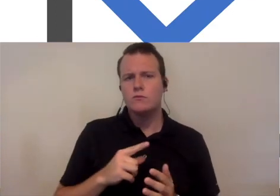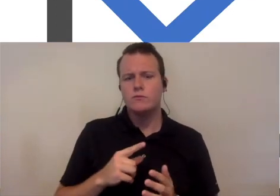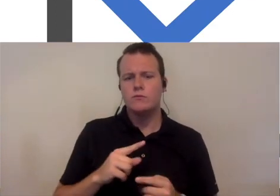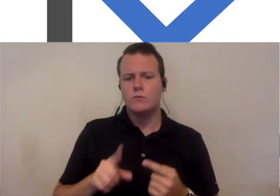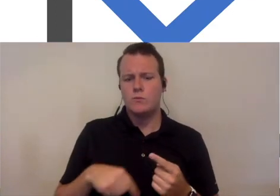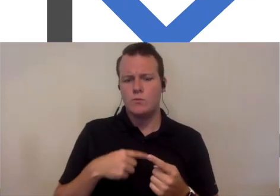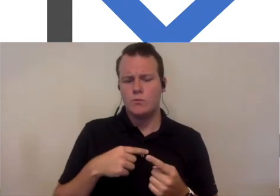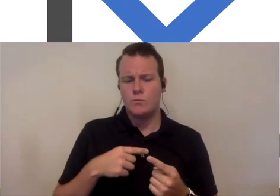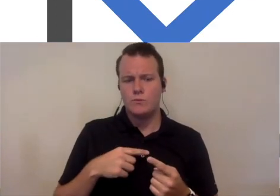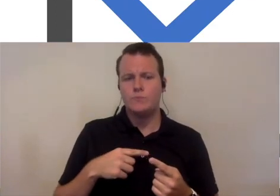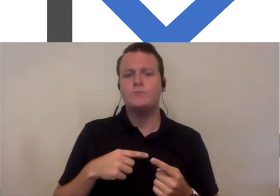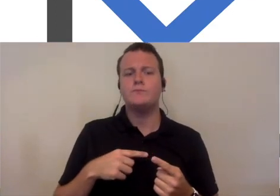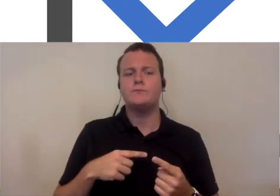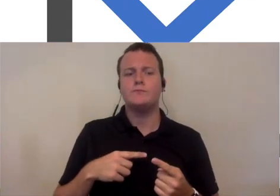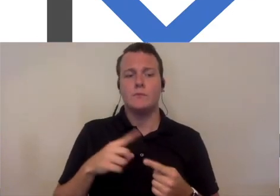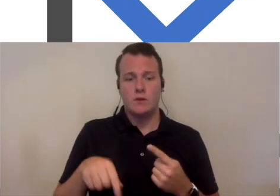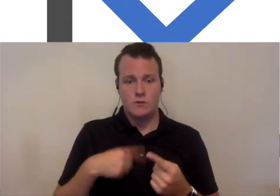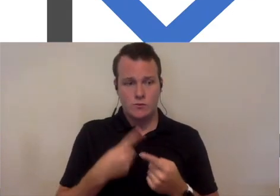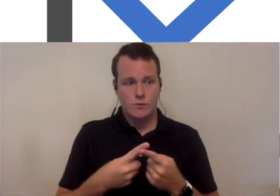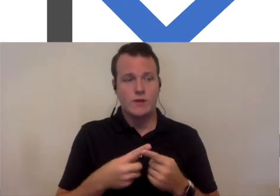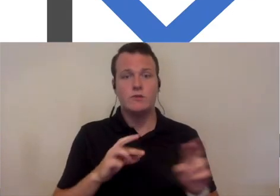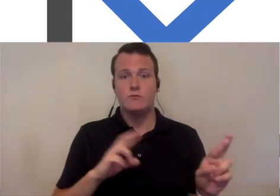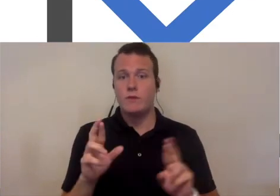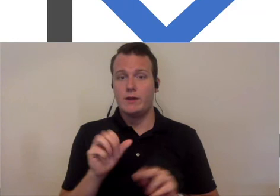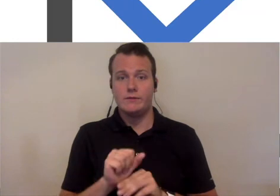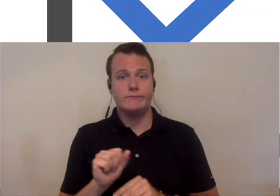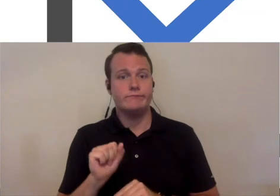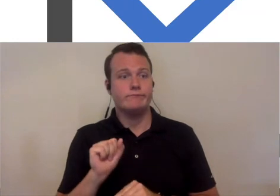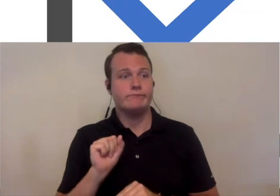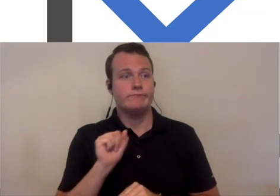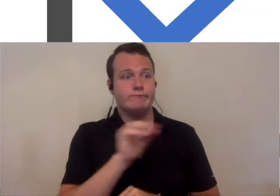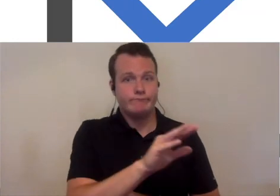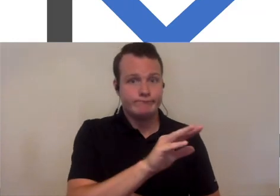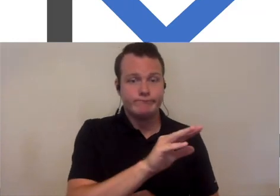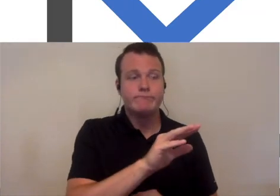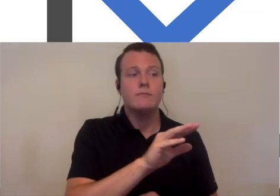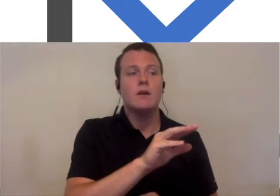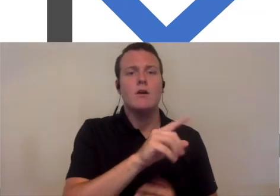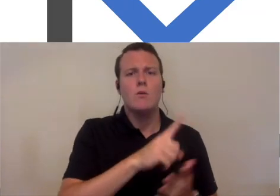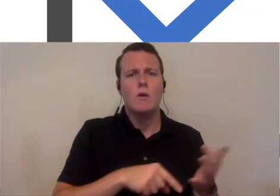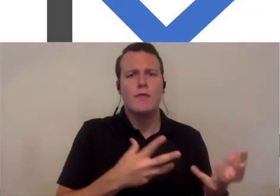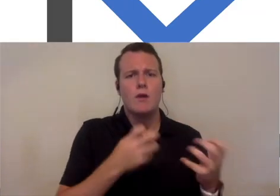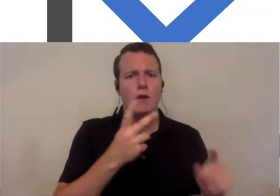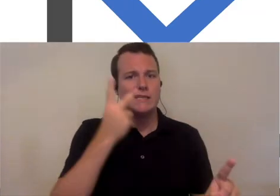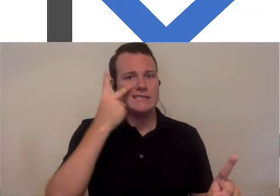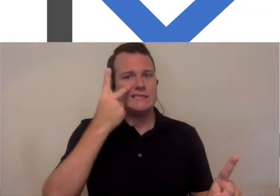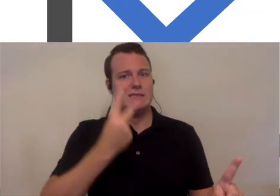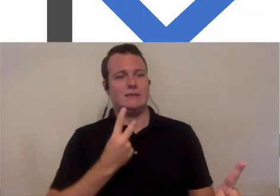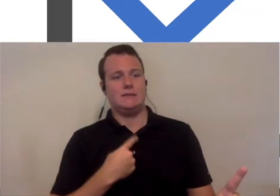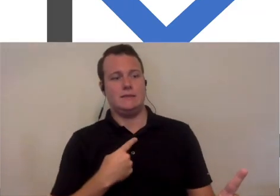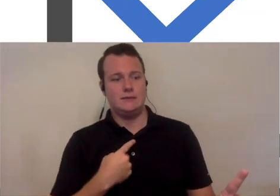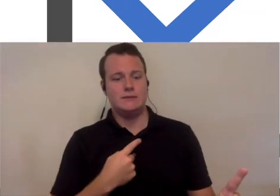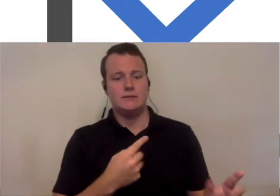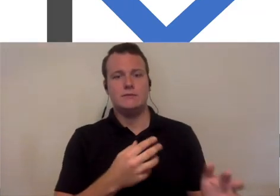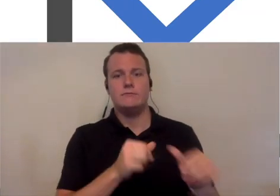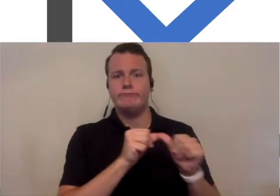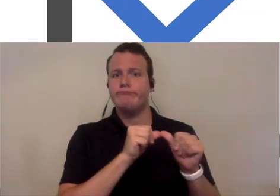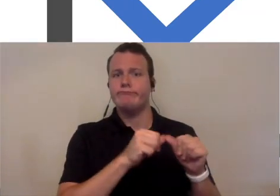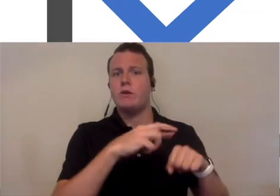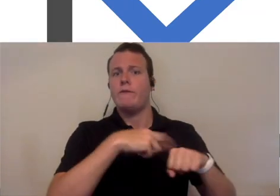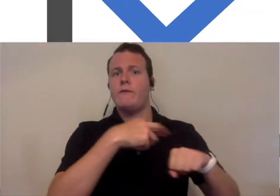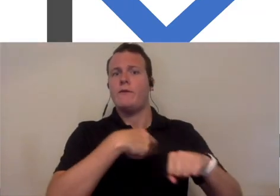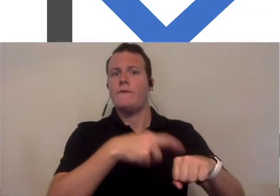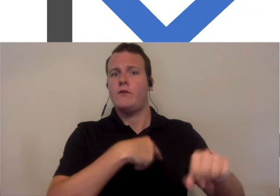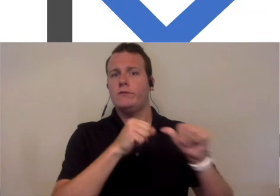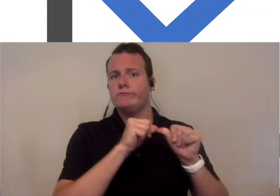that they want to see from you that will keep them referring or keep you referring to them? And the